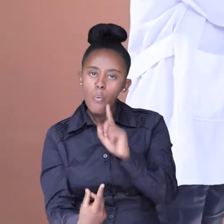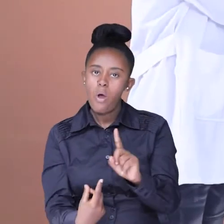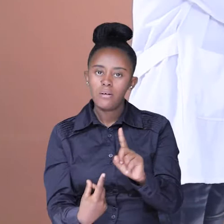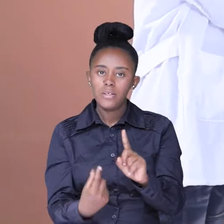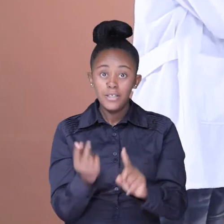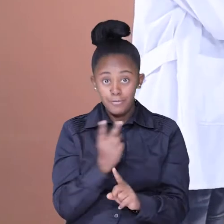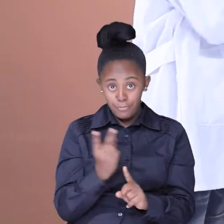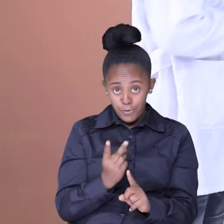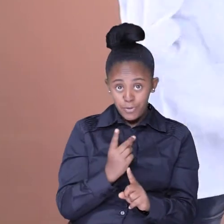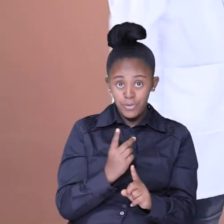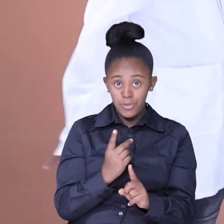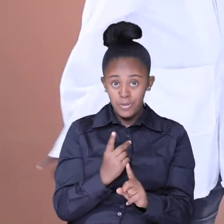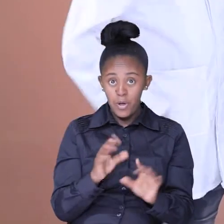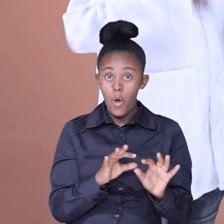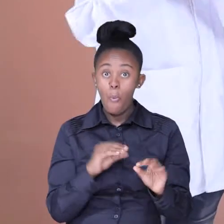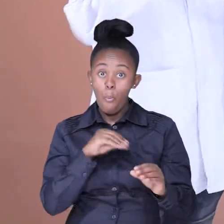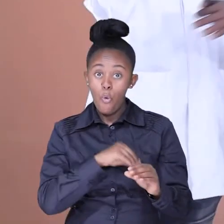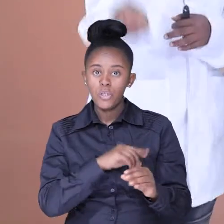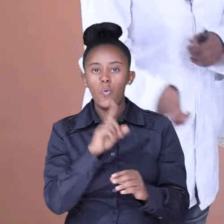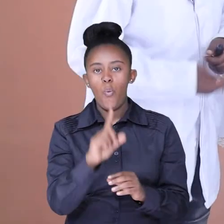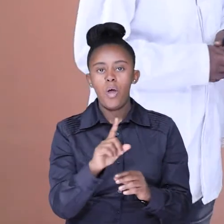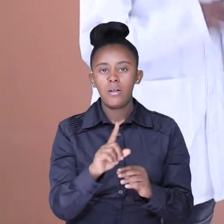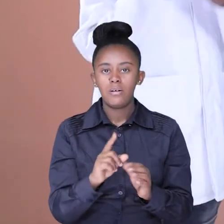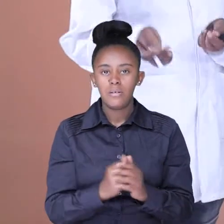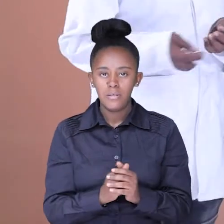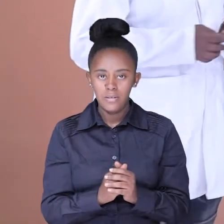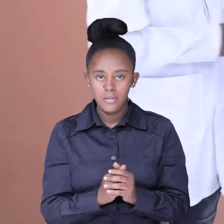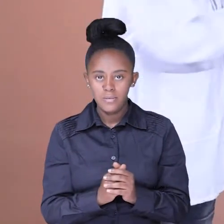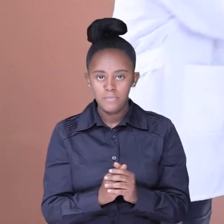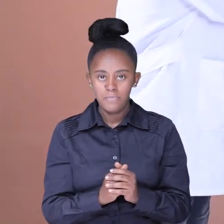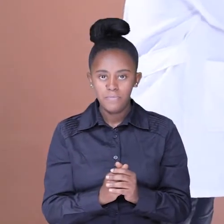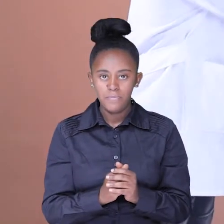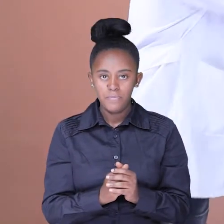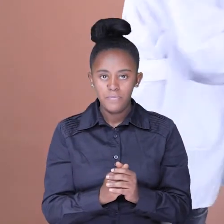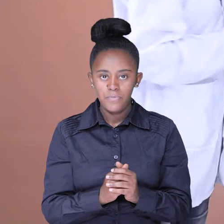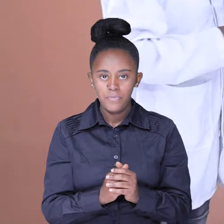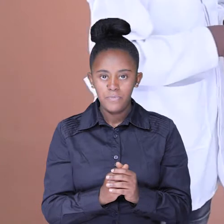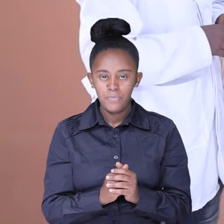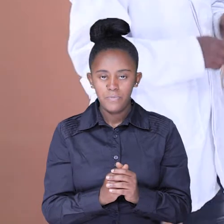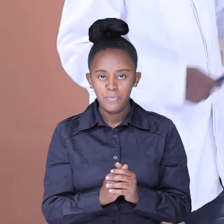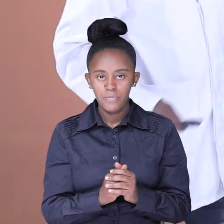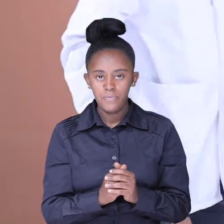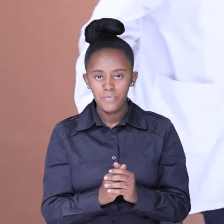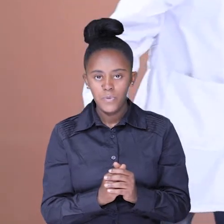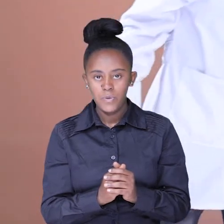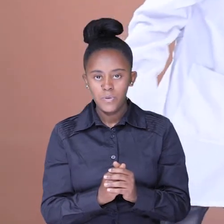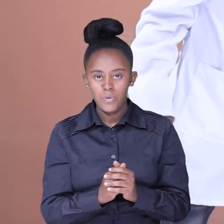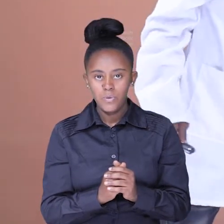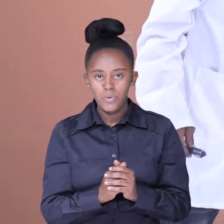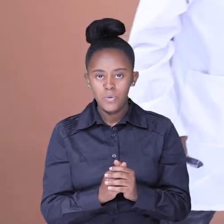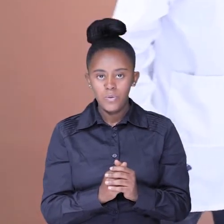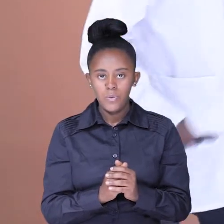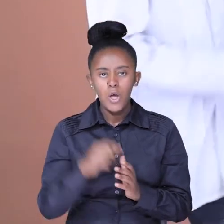if both input is 1. Unless otherwise it is 0 for AND gate. P represents this one. What point